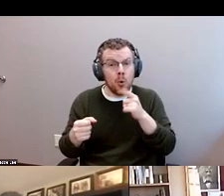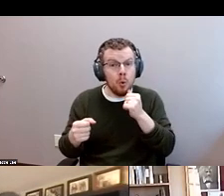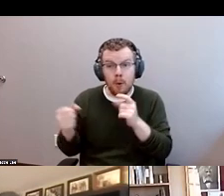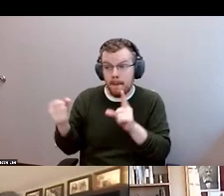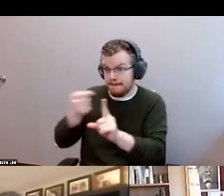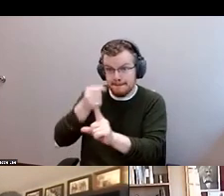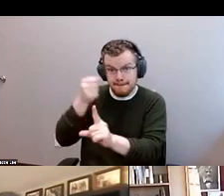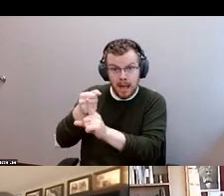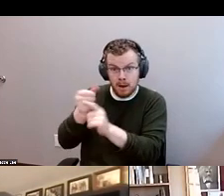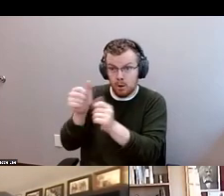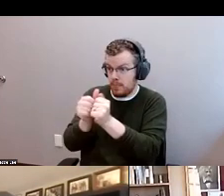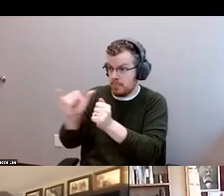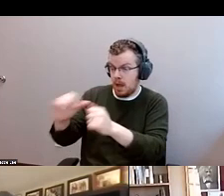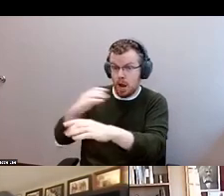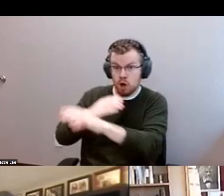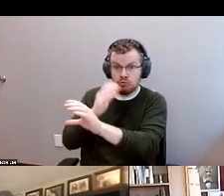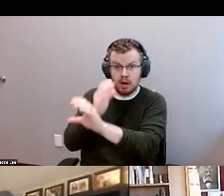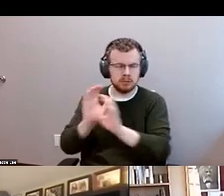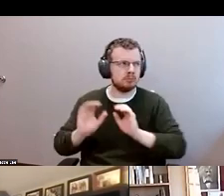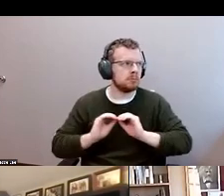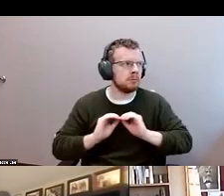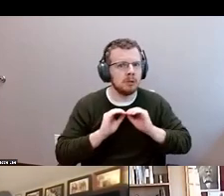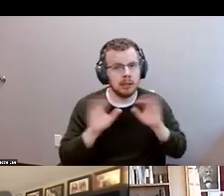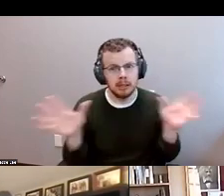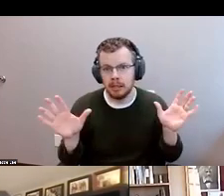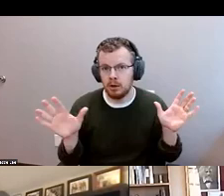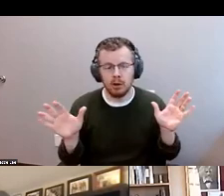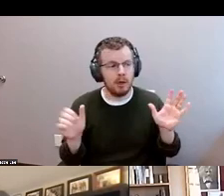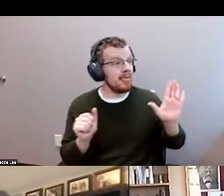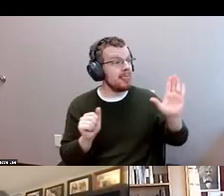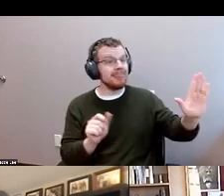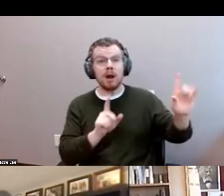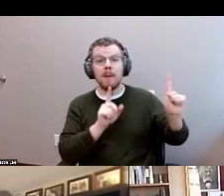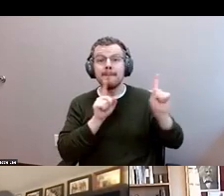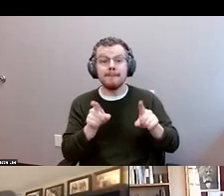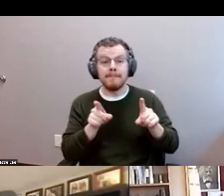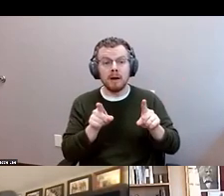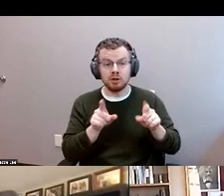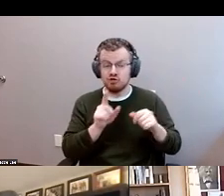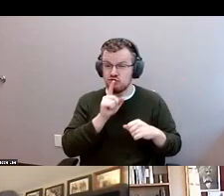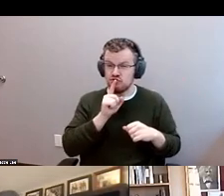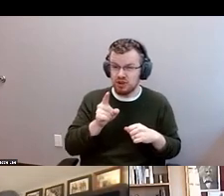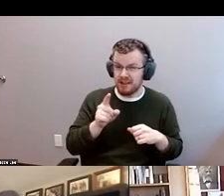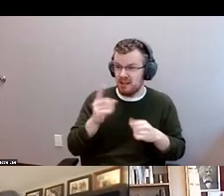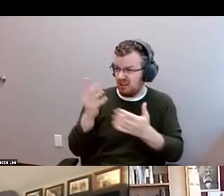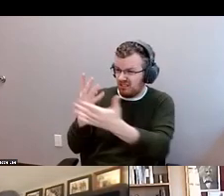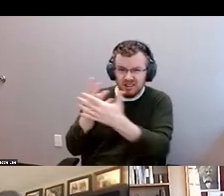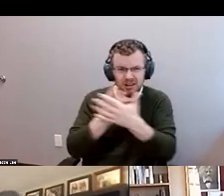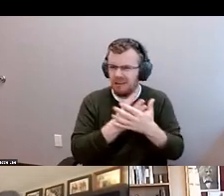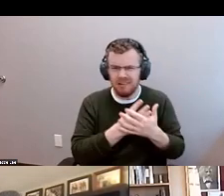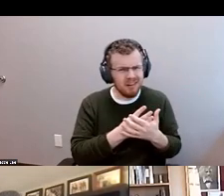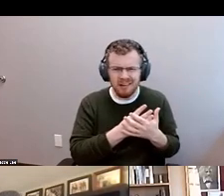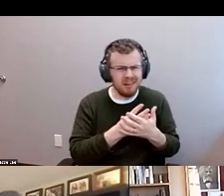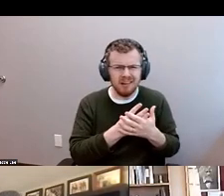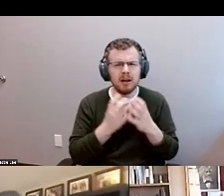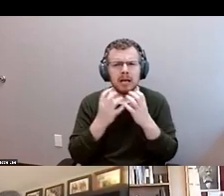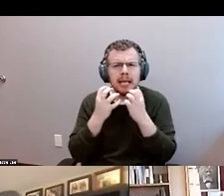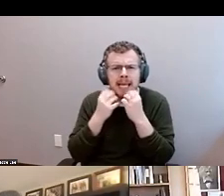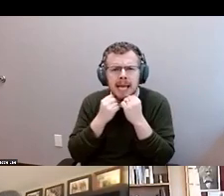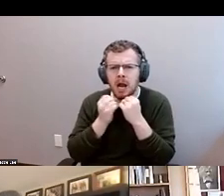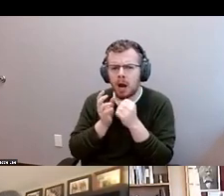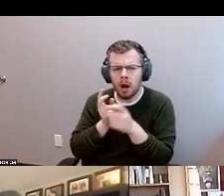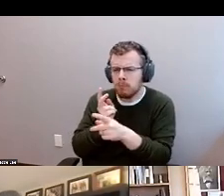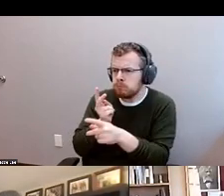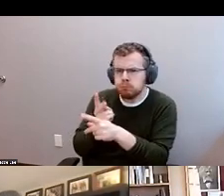opioid crisis was clear, the response was the opposite of criminalizing addiction. There was a coordinated care response centered around